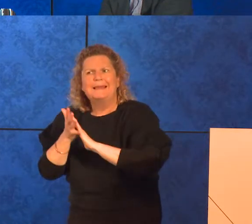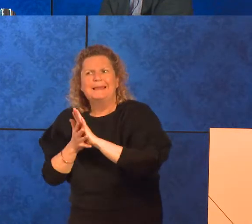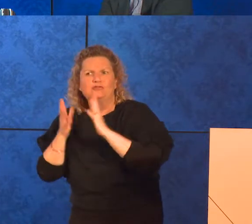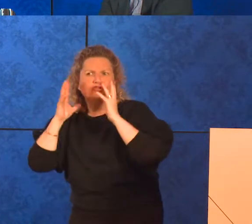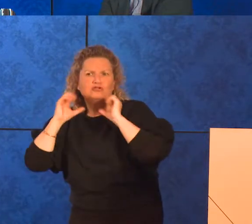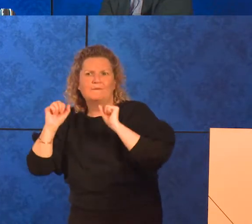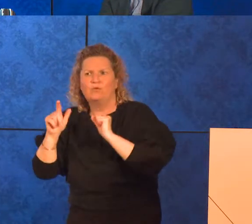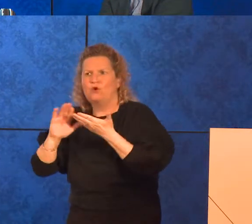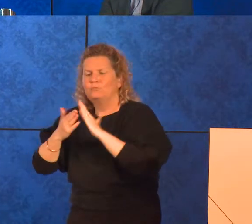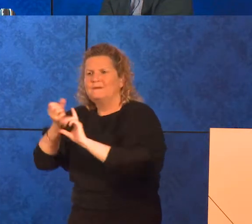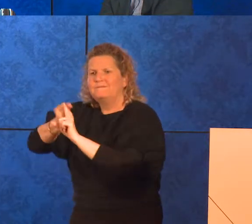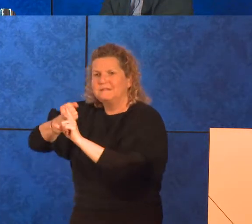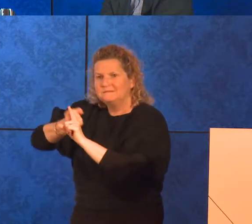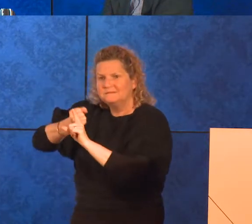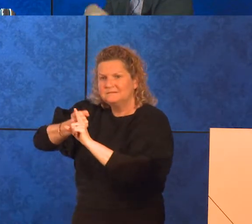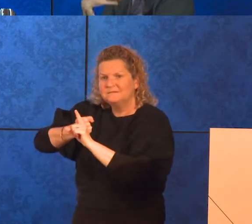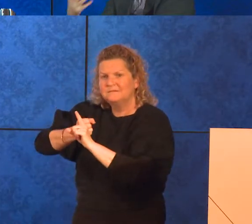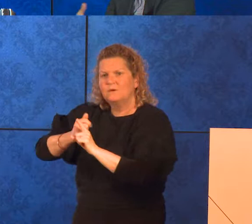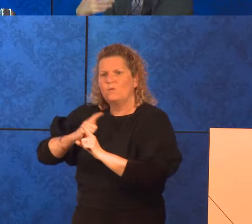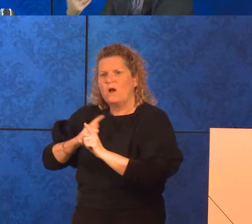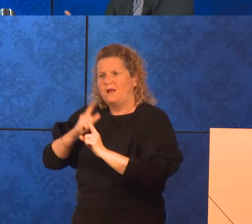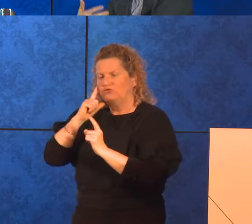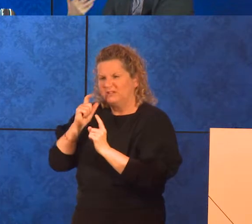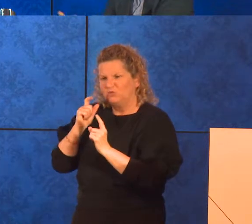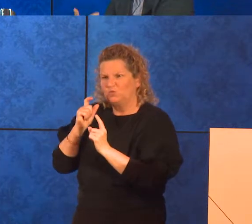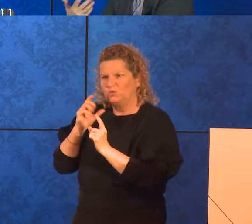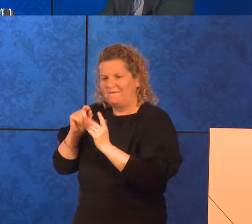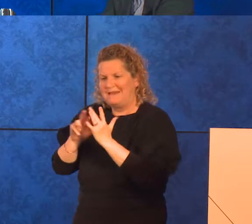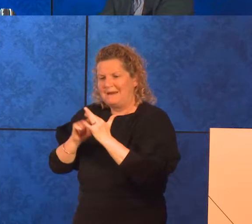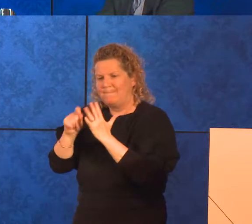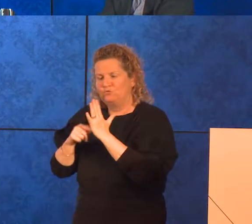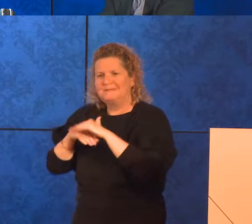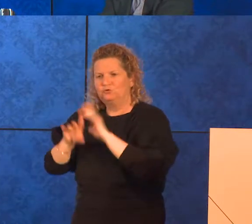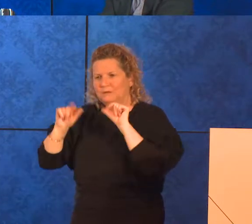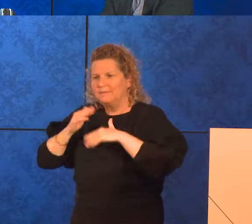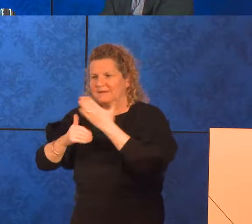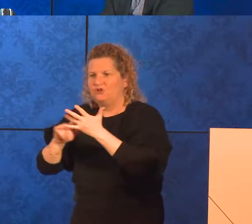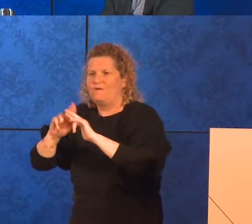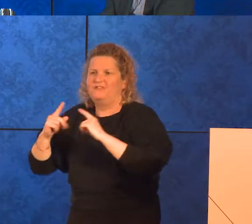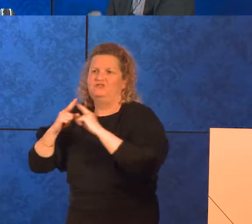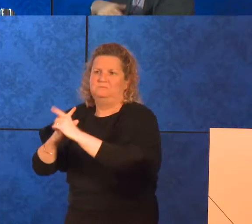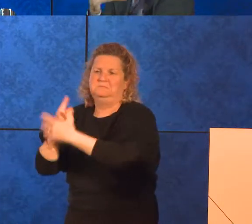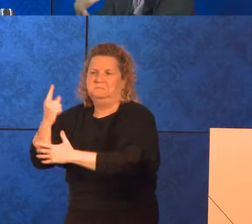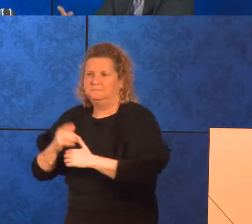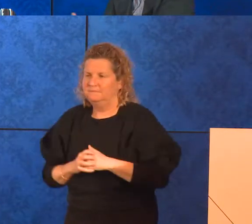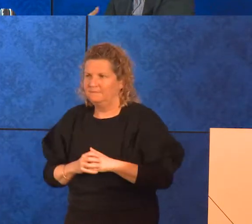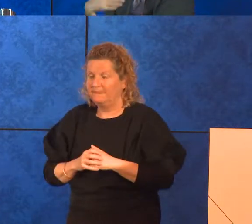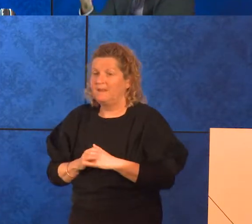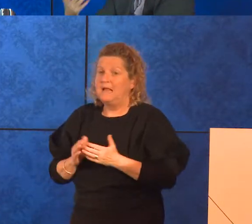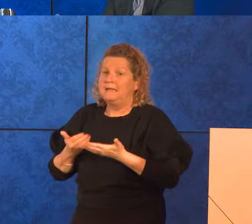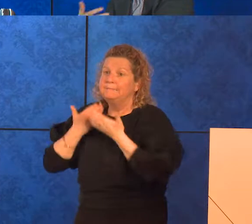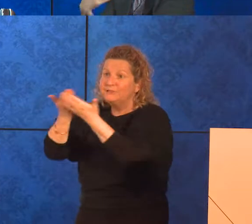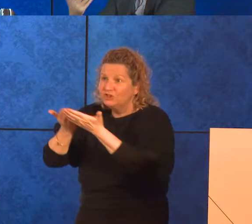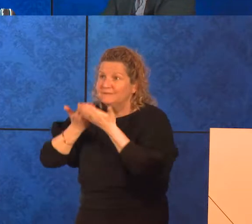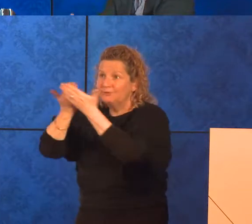or community advocates in terms of trying to provide input into the implementation of those changes. With many submissions